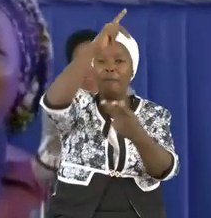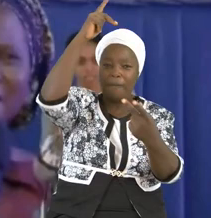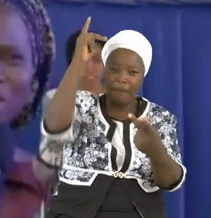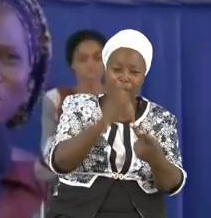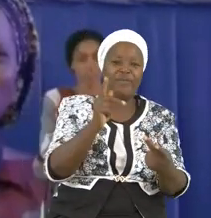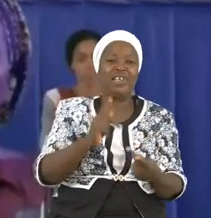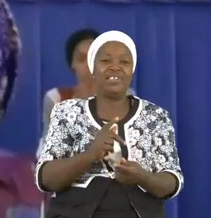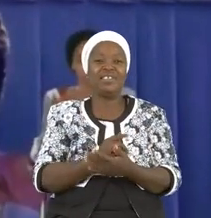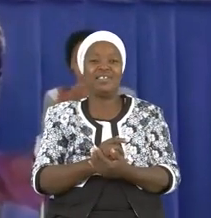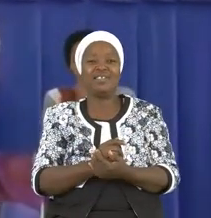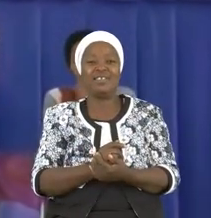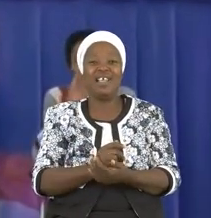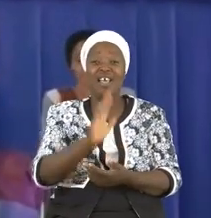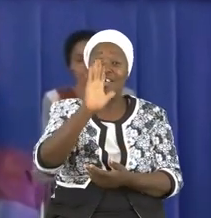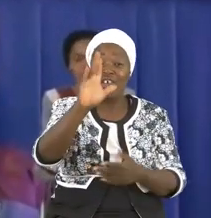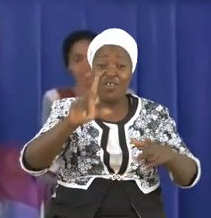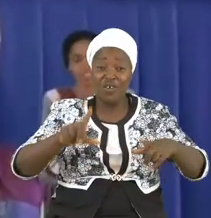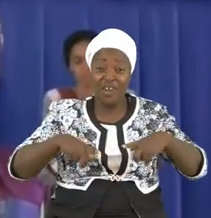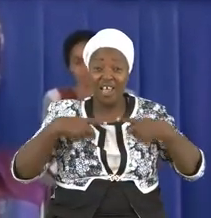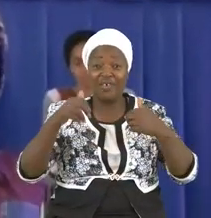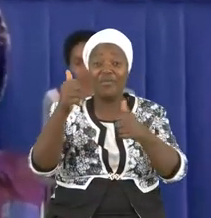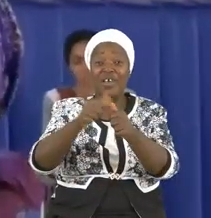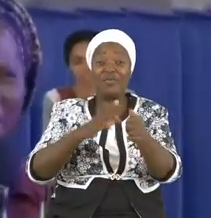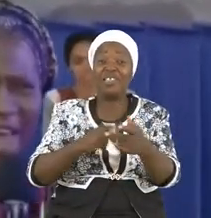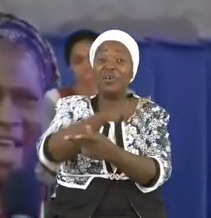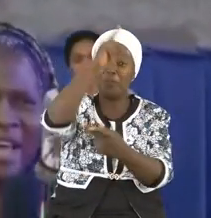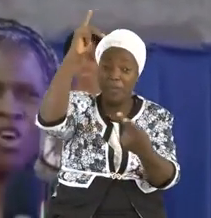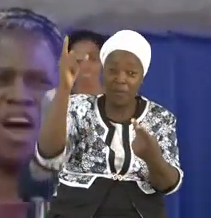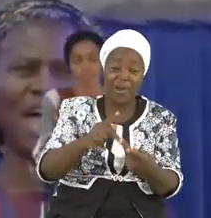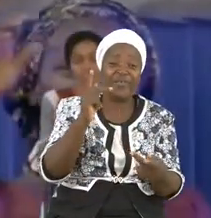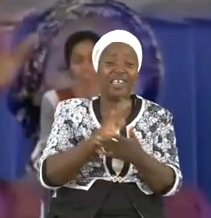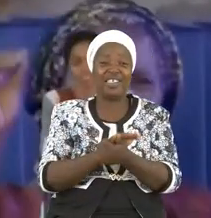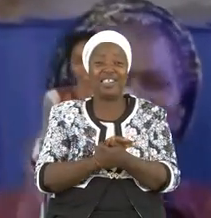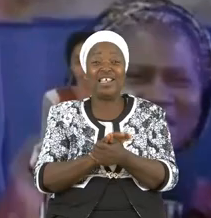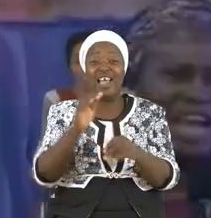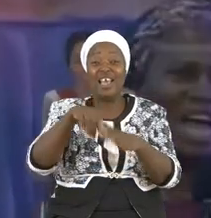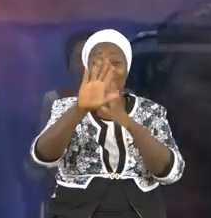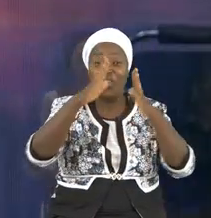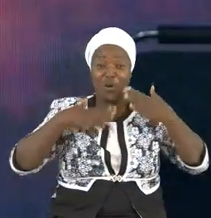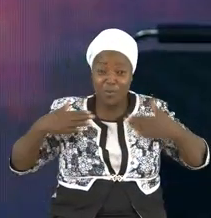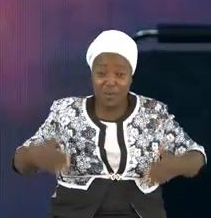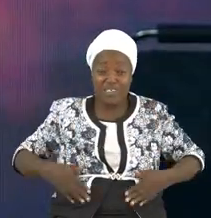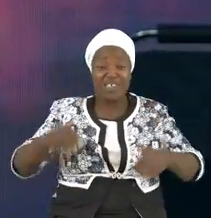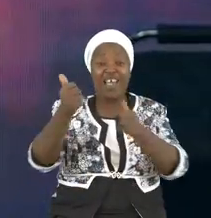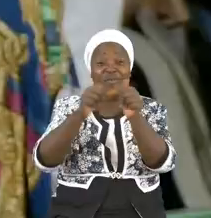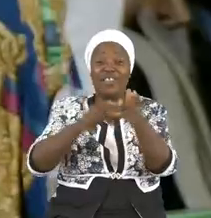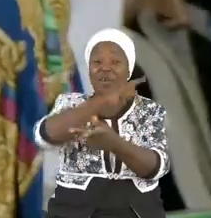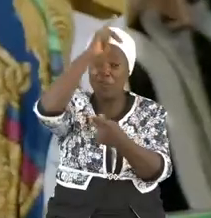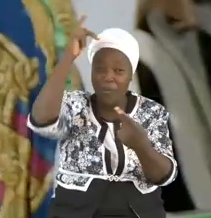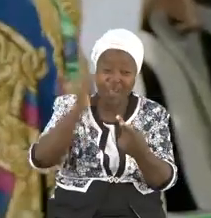Your life, everything perfect. In your body, everything